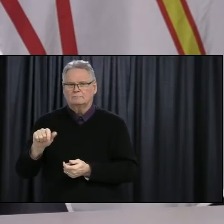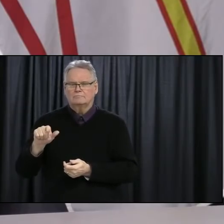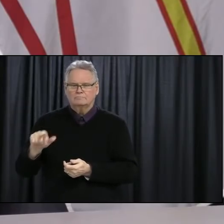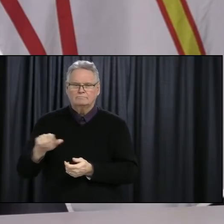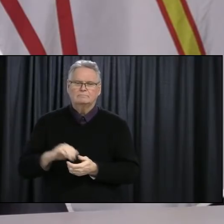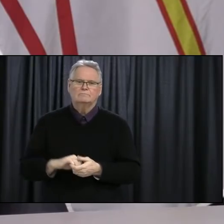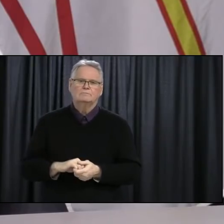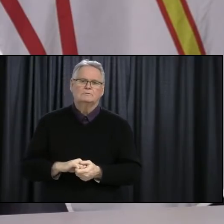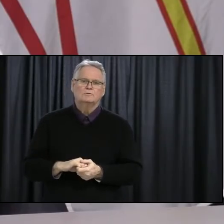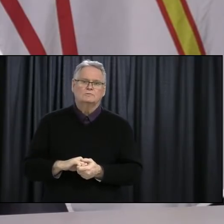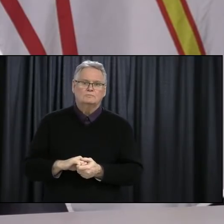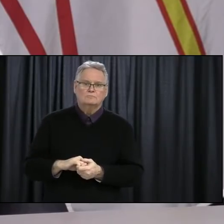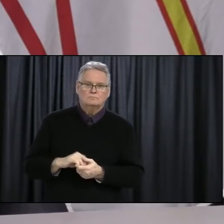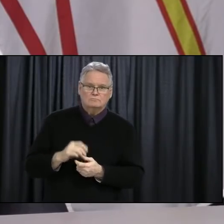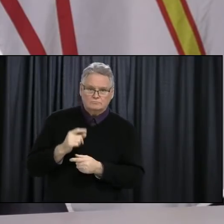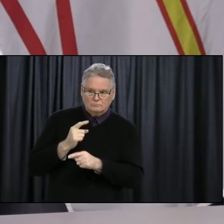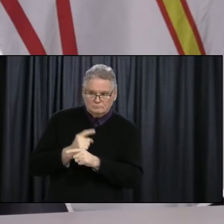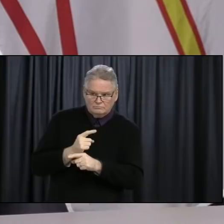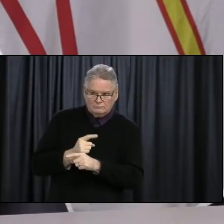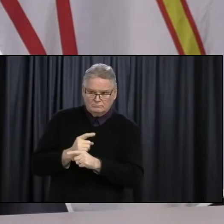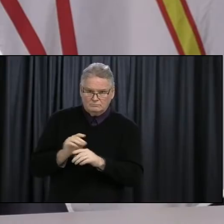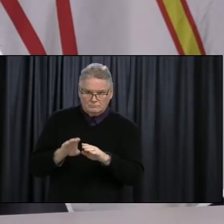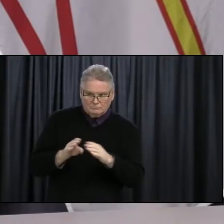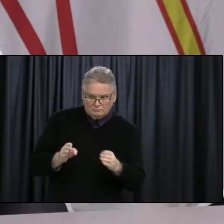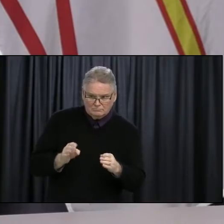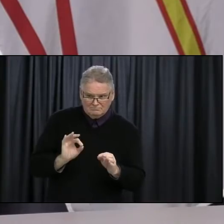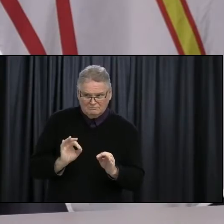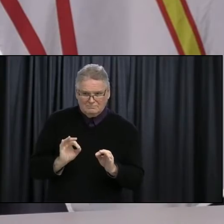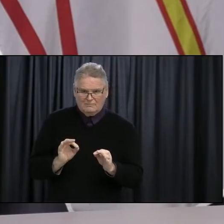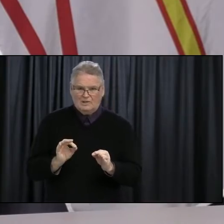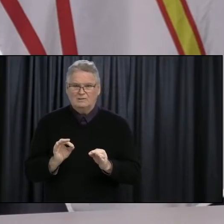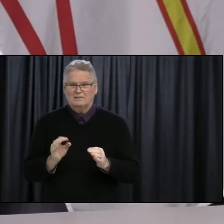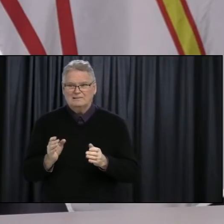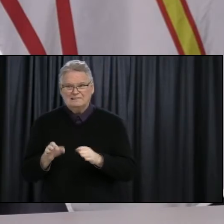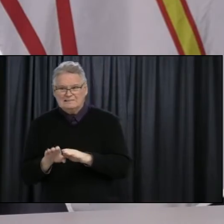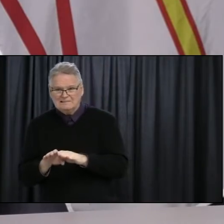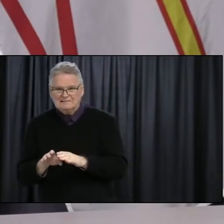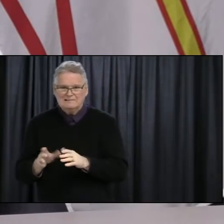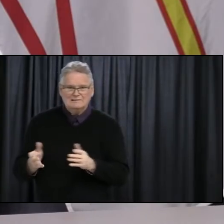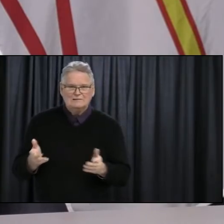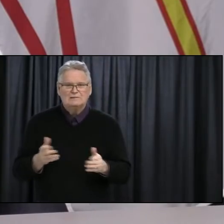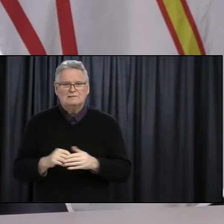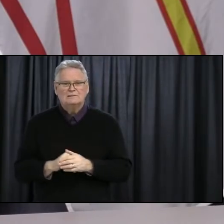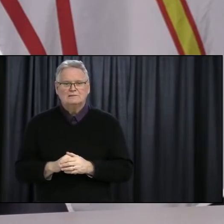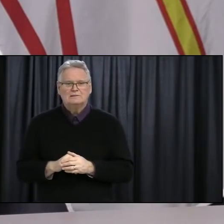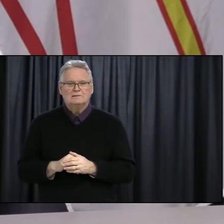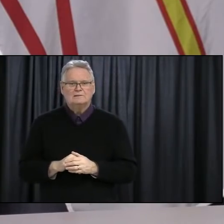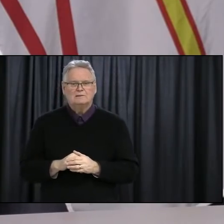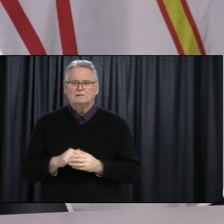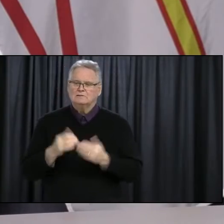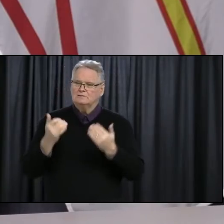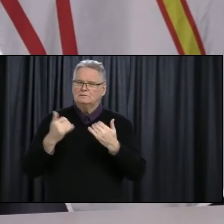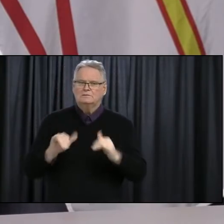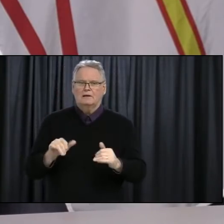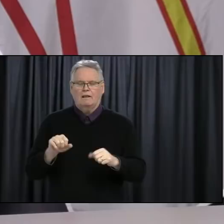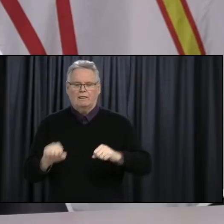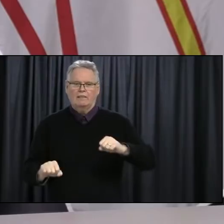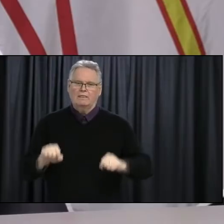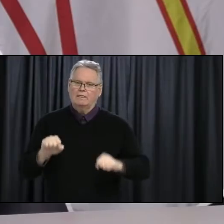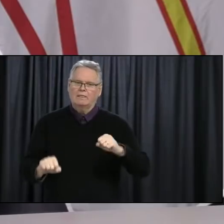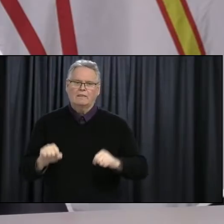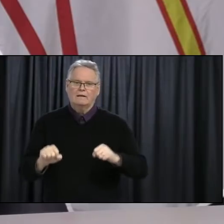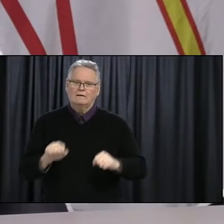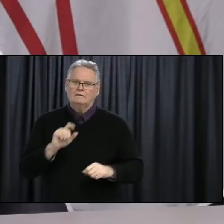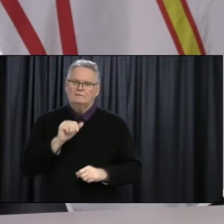before, and we have learned so much more about the virus, about how it is transmitted, and how to protect ourselves from it. The lessons of